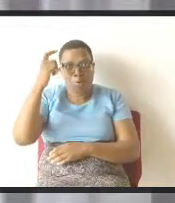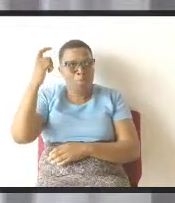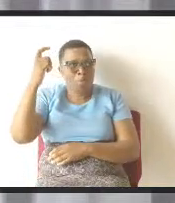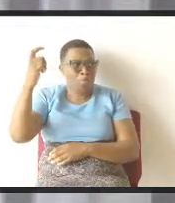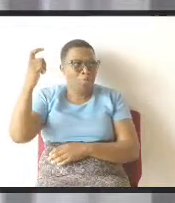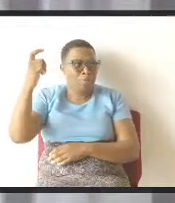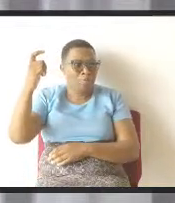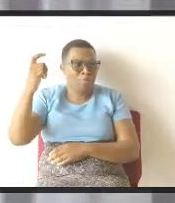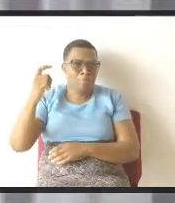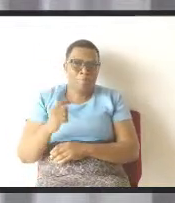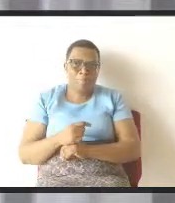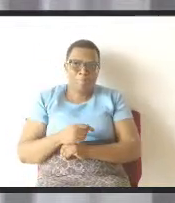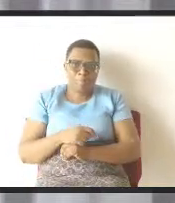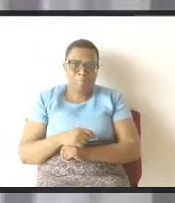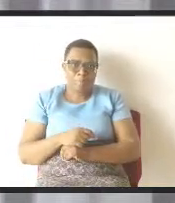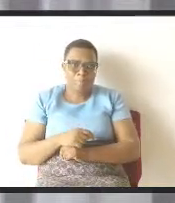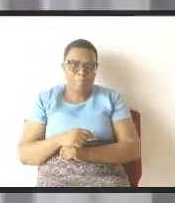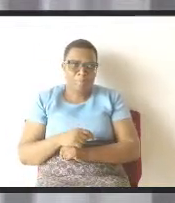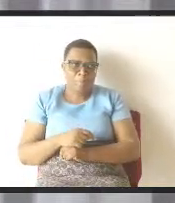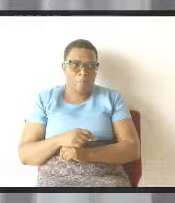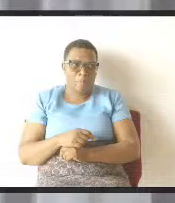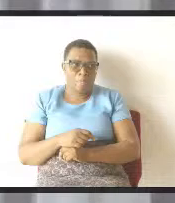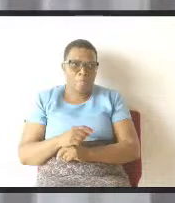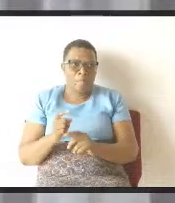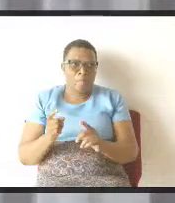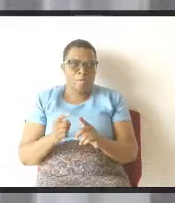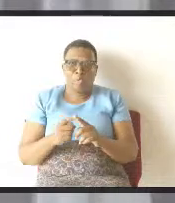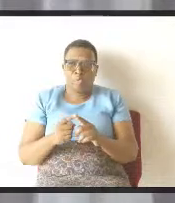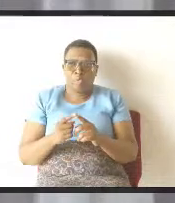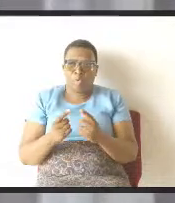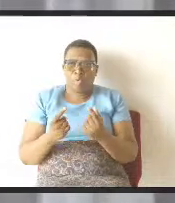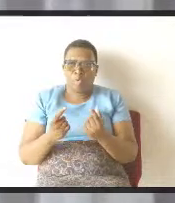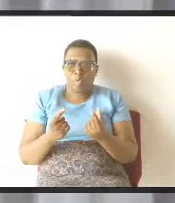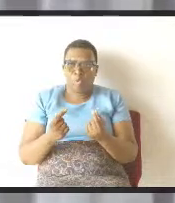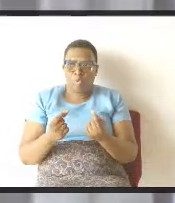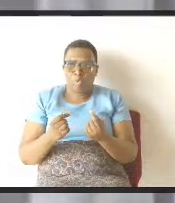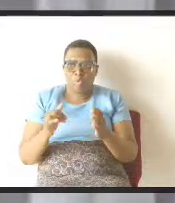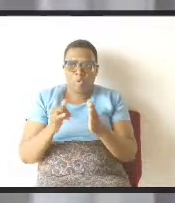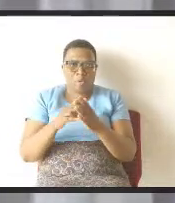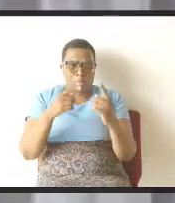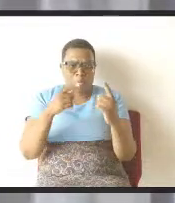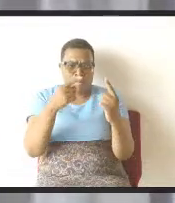to accomplish that major objective,